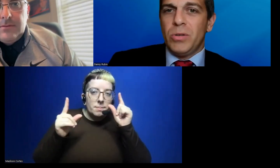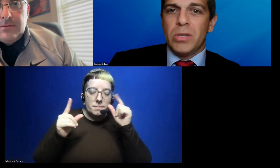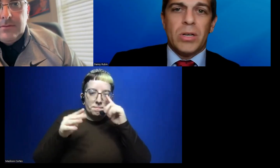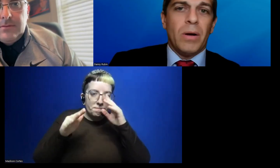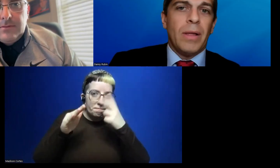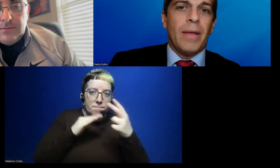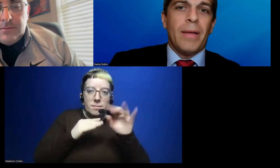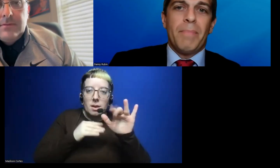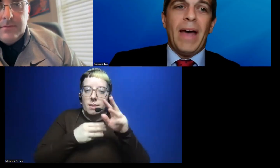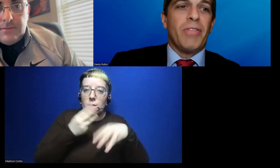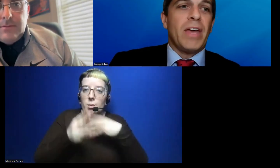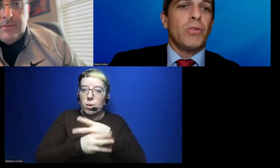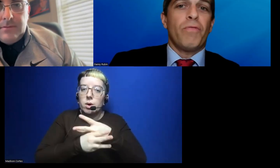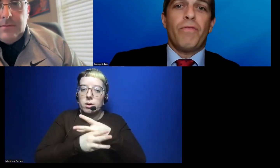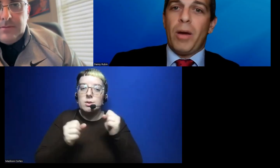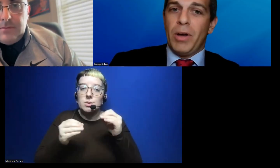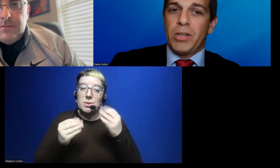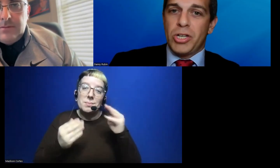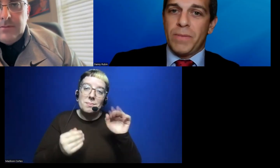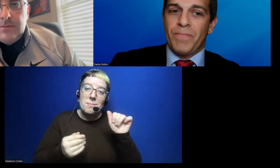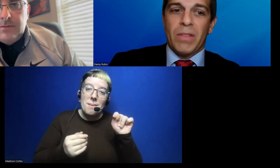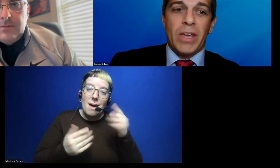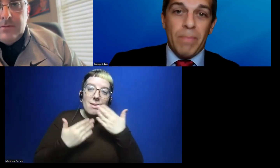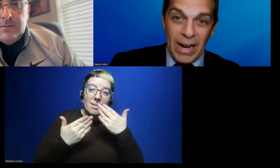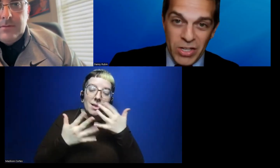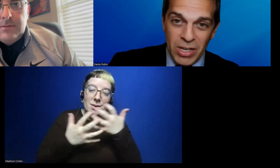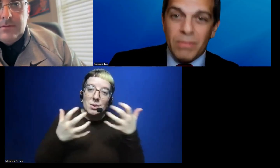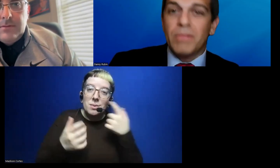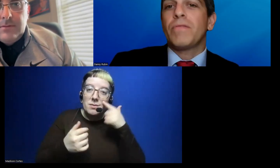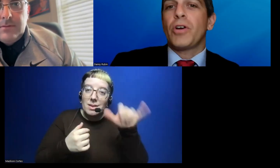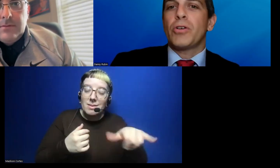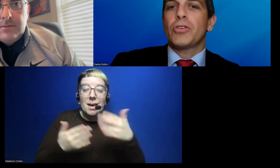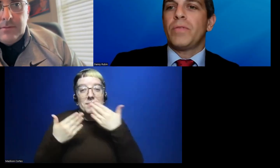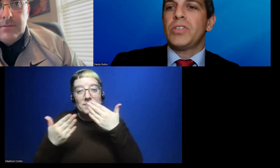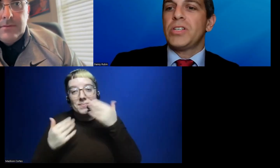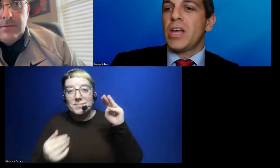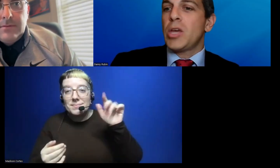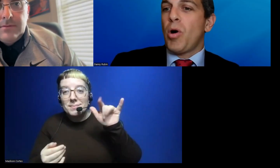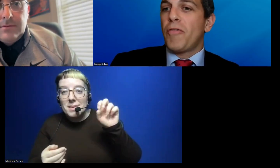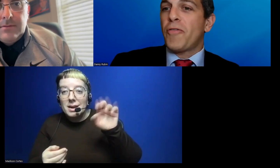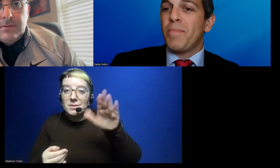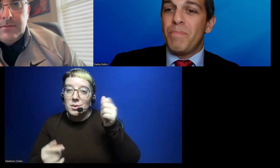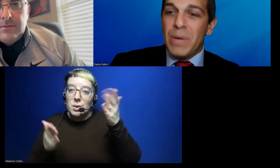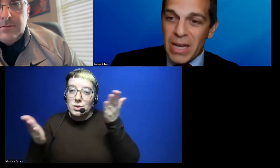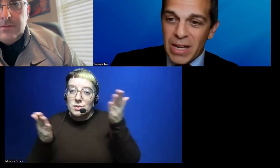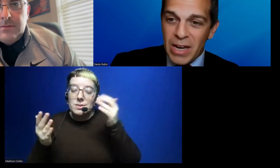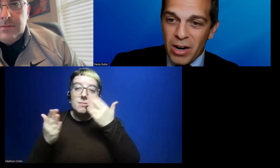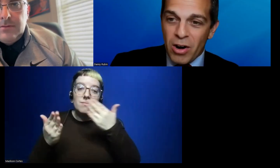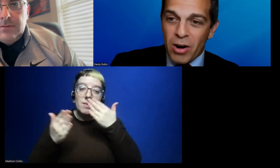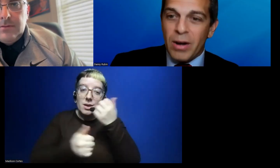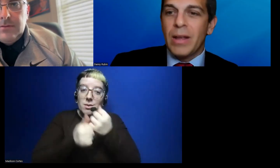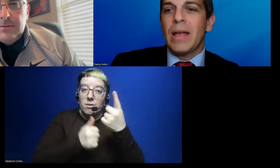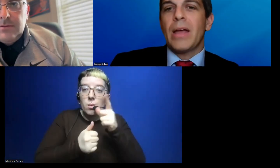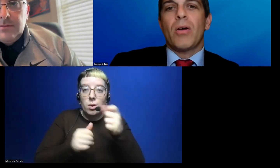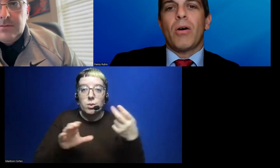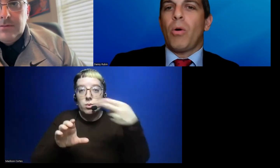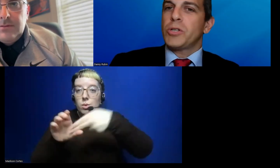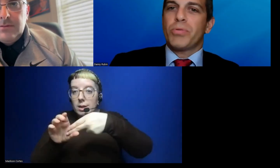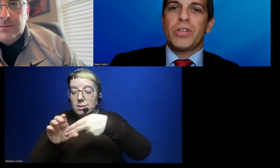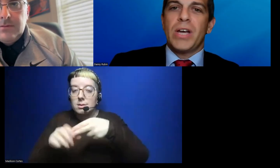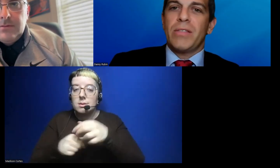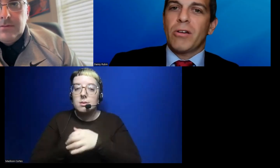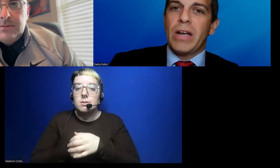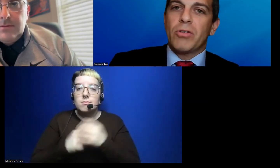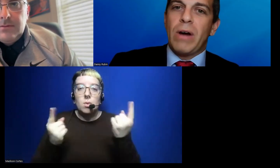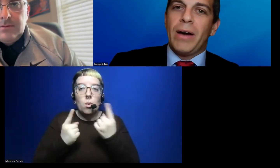back to students. So, Matt, thank you very much. Thank you, Madison, for your services. Thank you all for being here.